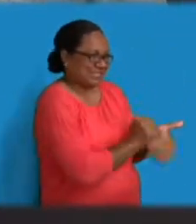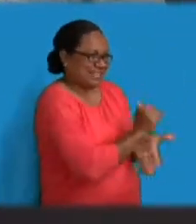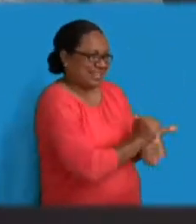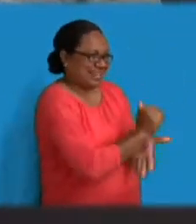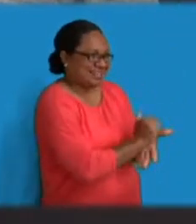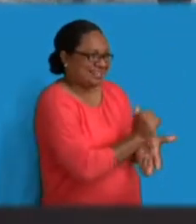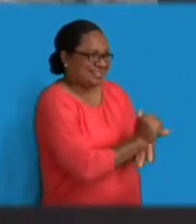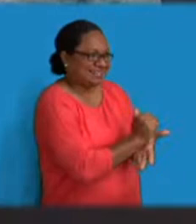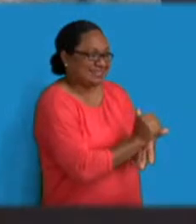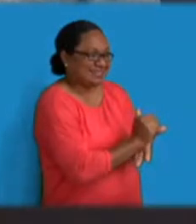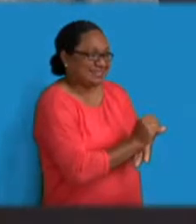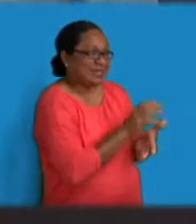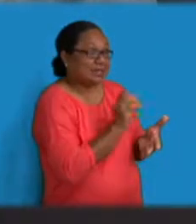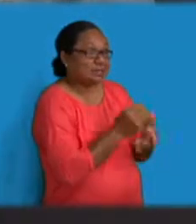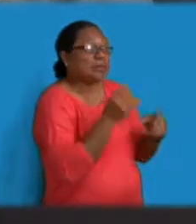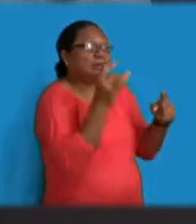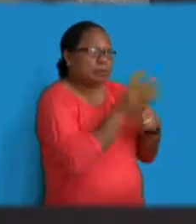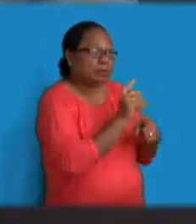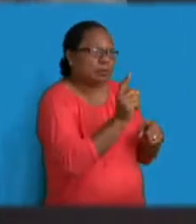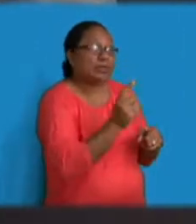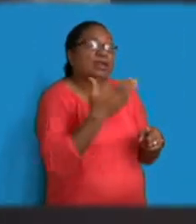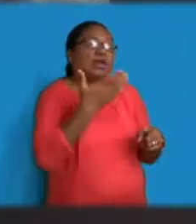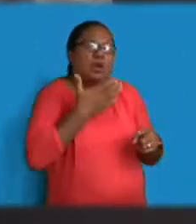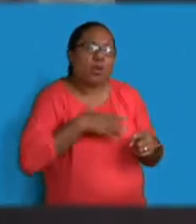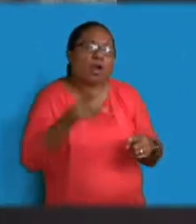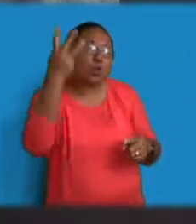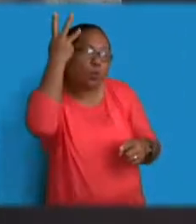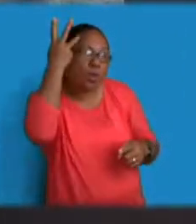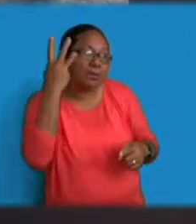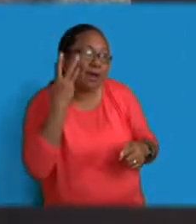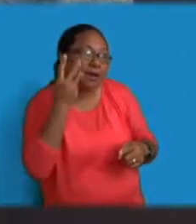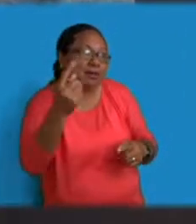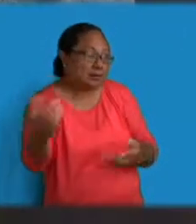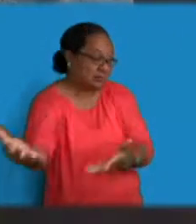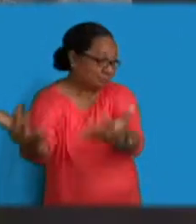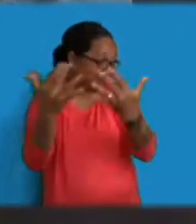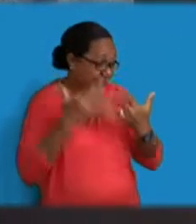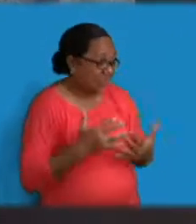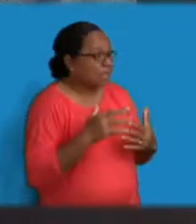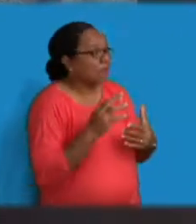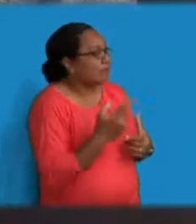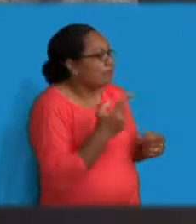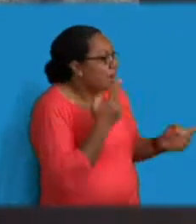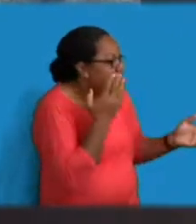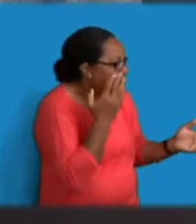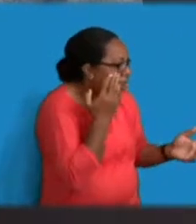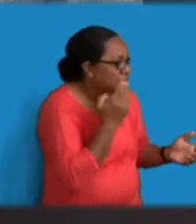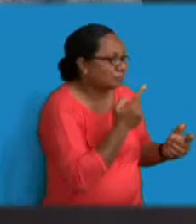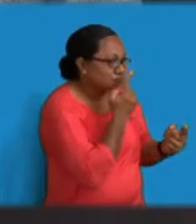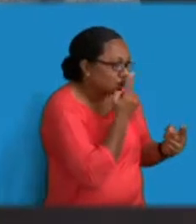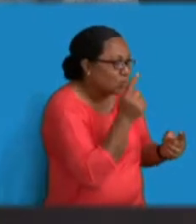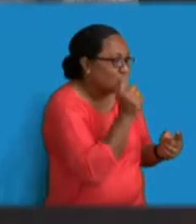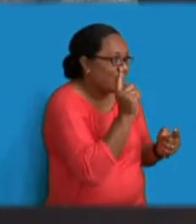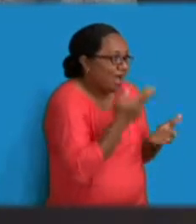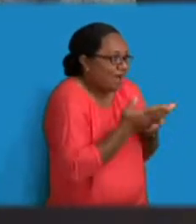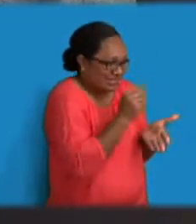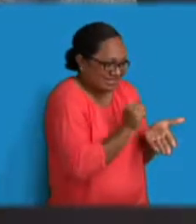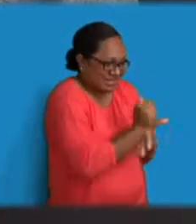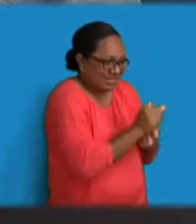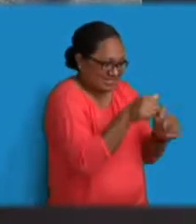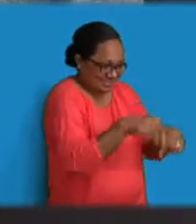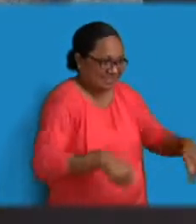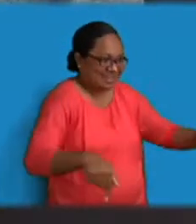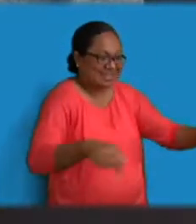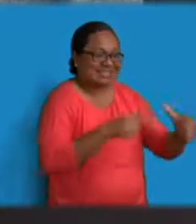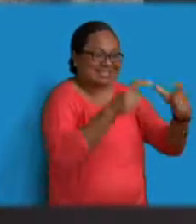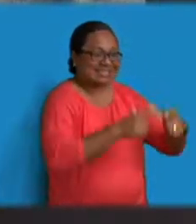exposing women to what's out here in the urban centers, and ways in which that they ways in which they